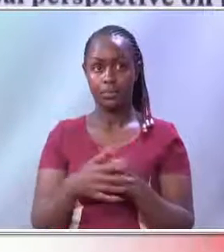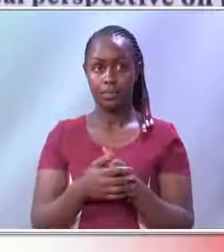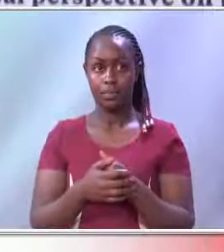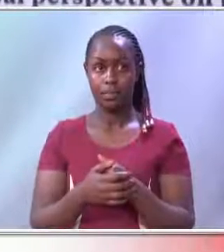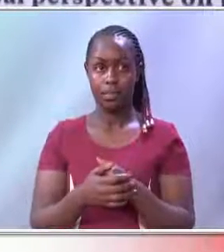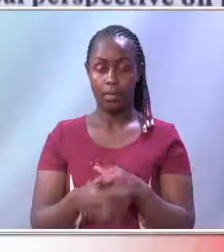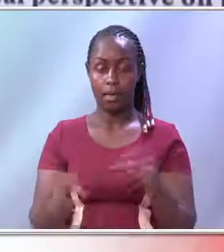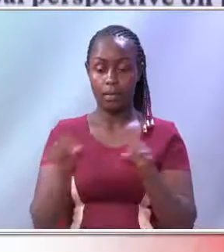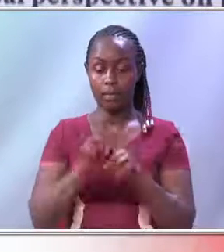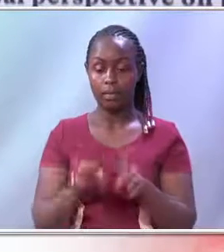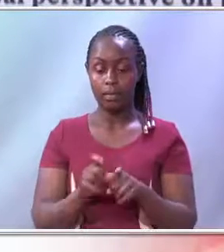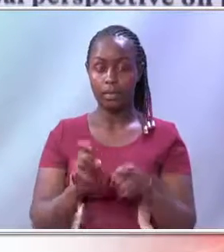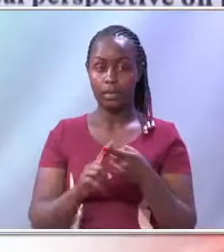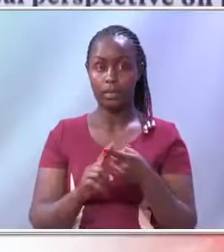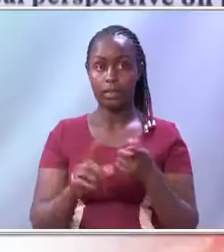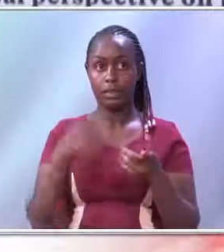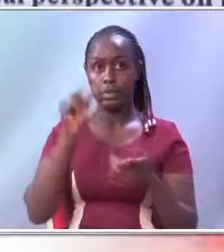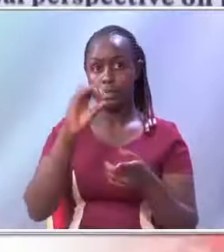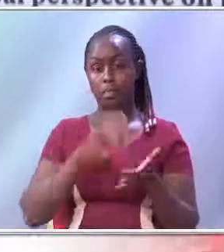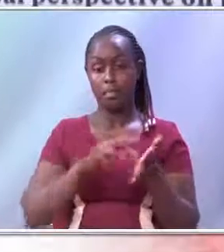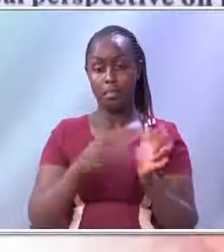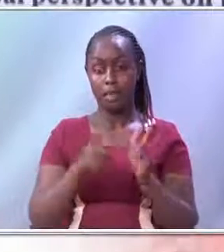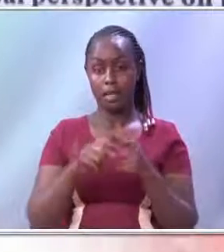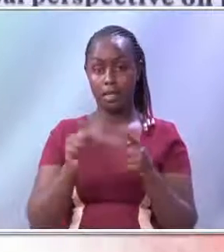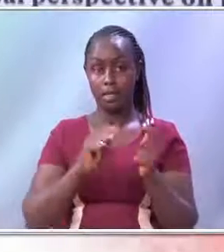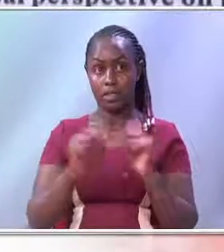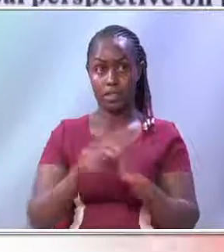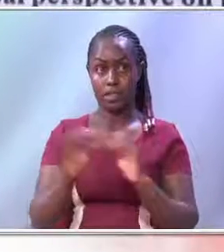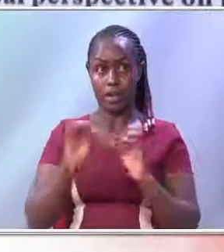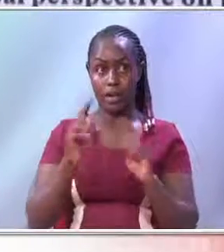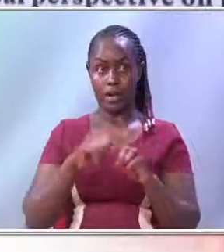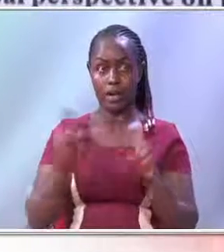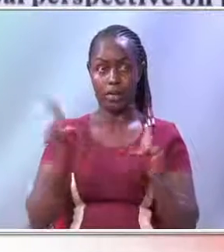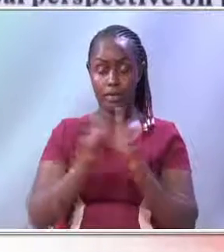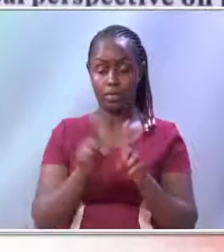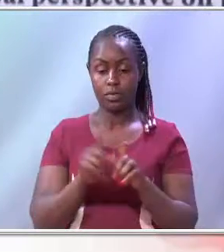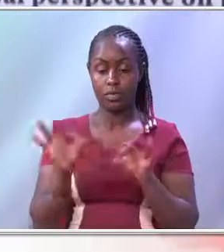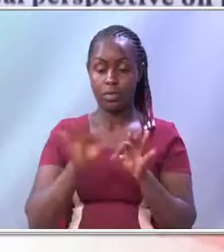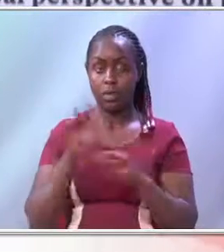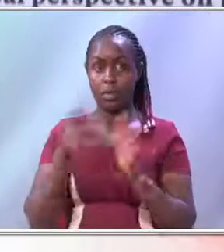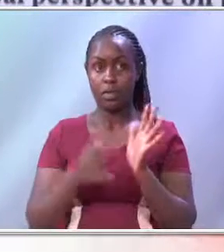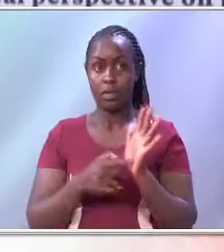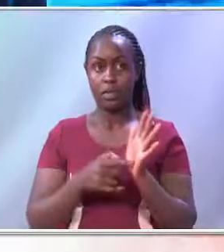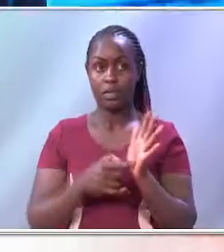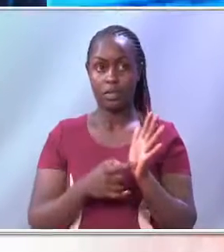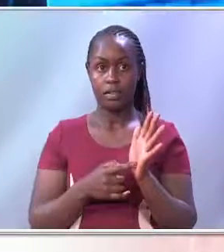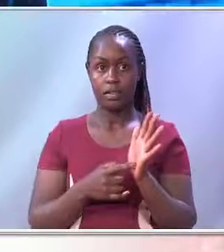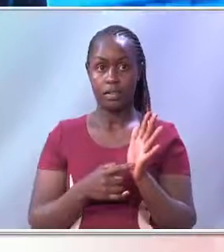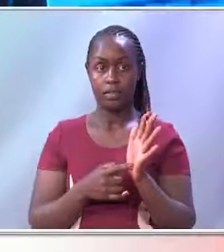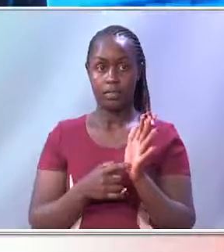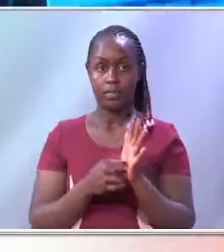energy cost rises. So it's not changing the picture, but it's certainly exacerbating the picture. So